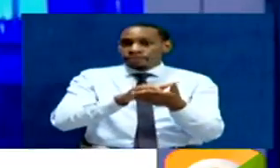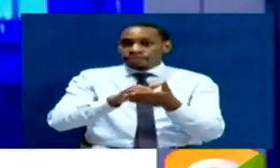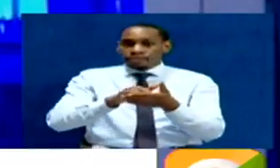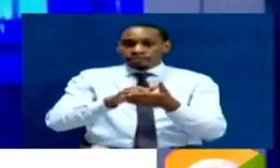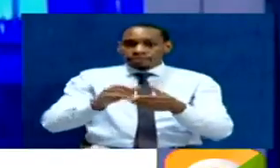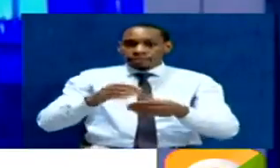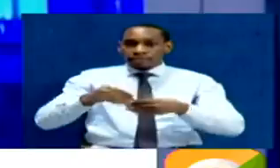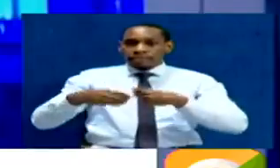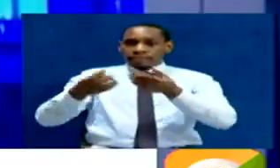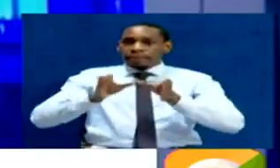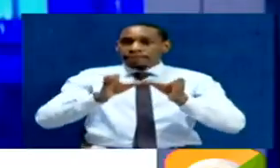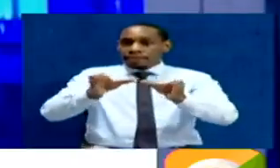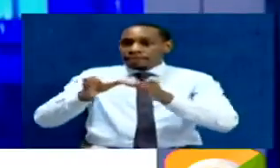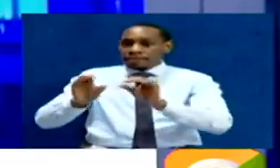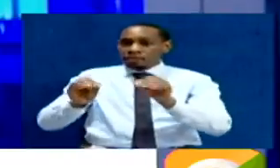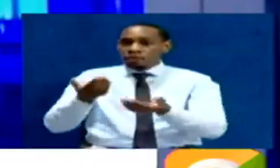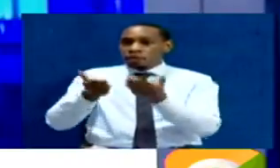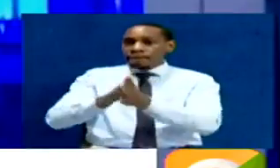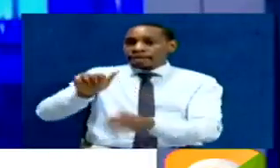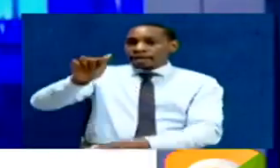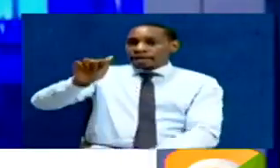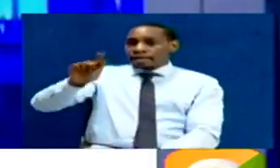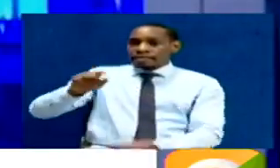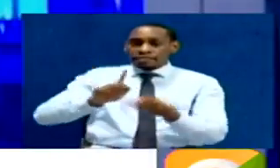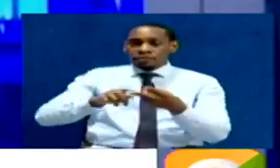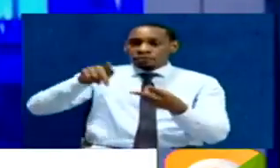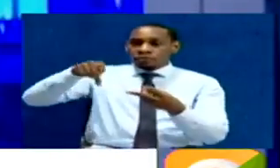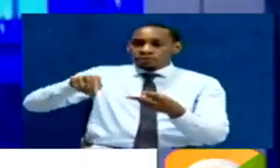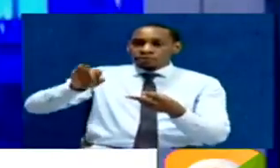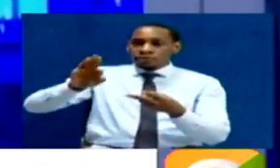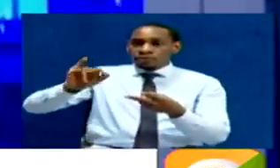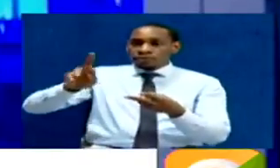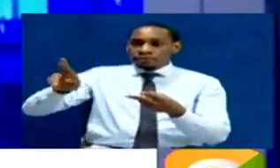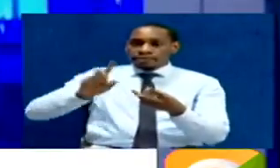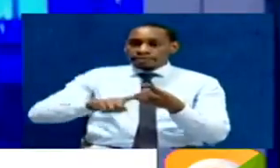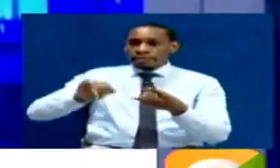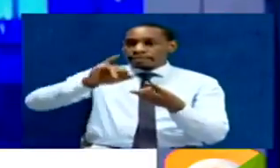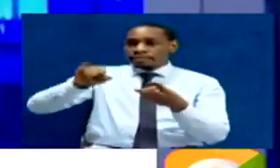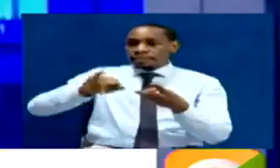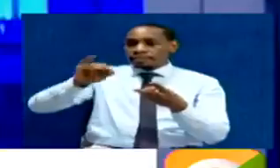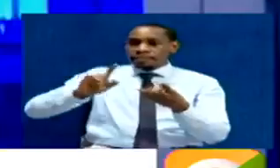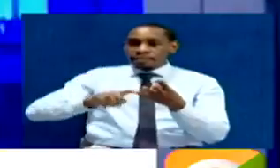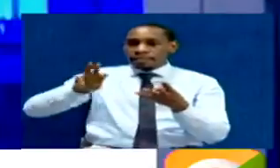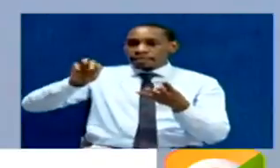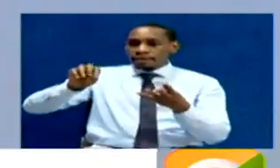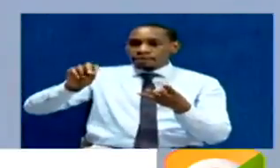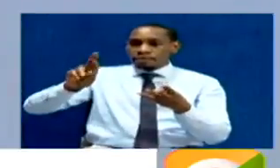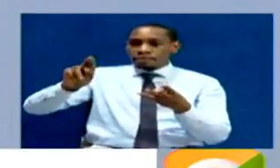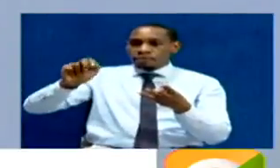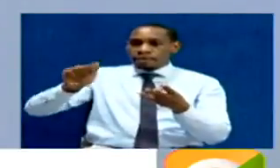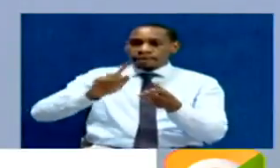supply pressure as the Oxford AstraZeneca or Pfizer or Johnson & Johnson or Moderna and those other big